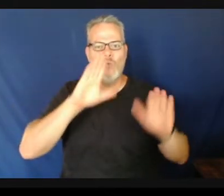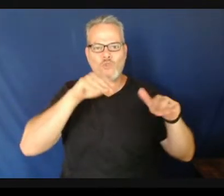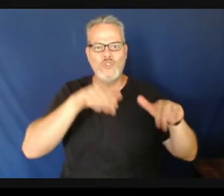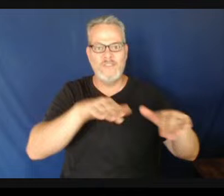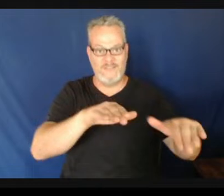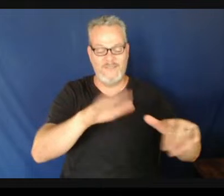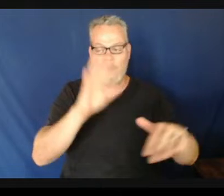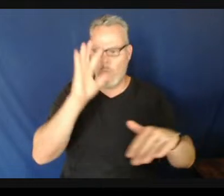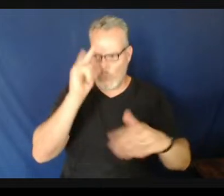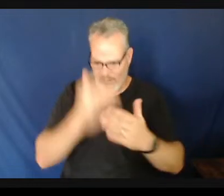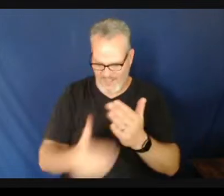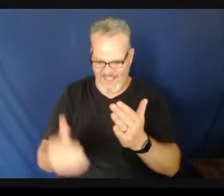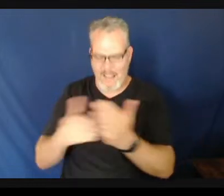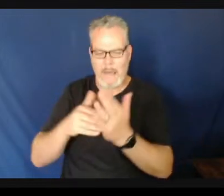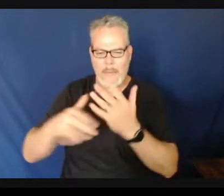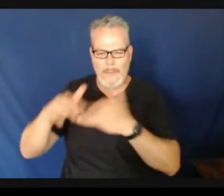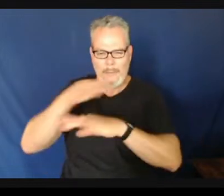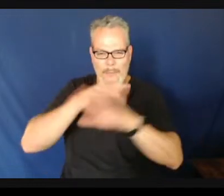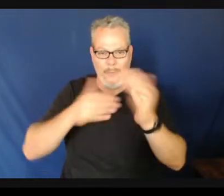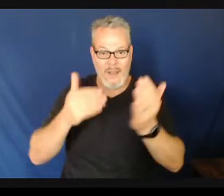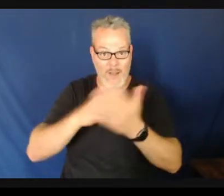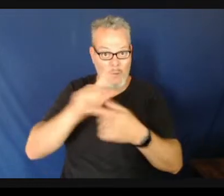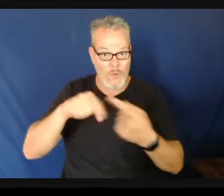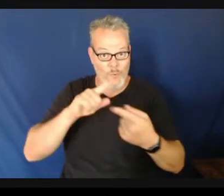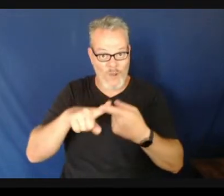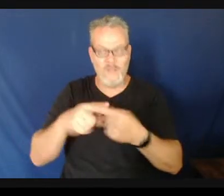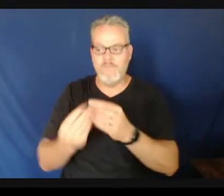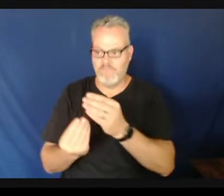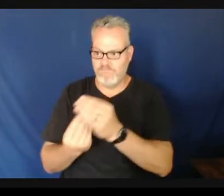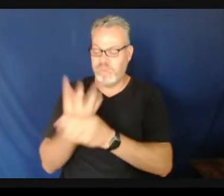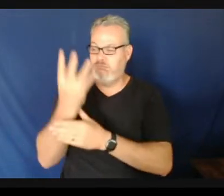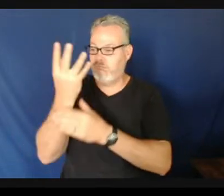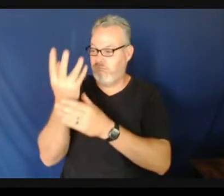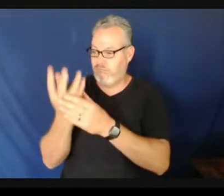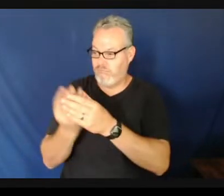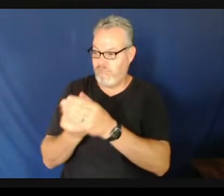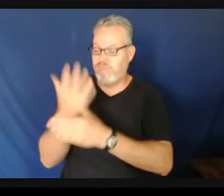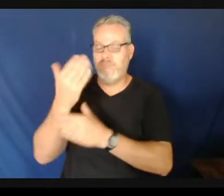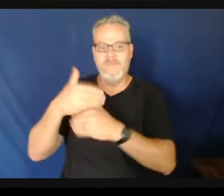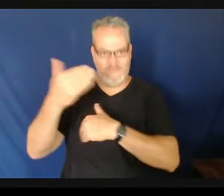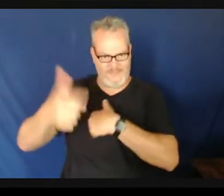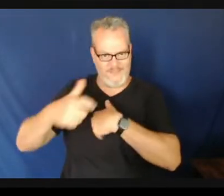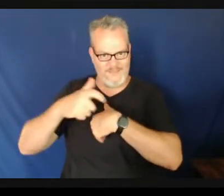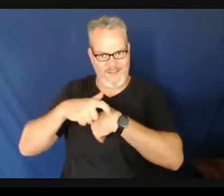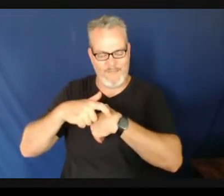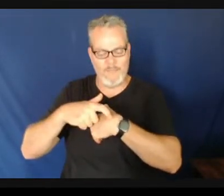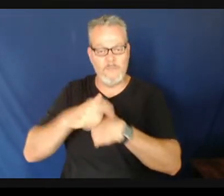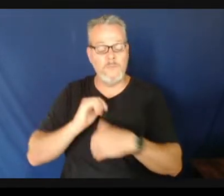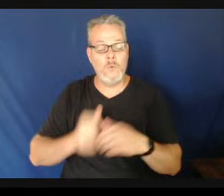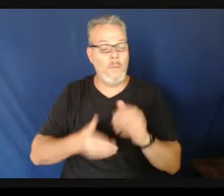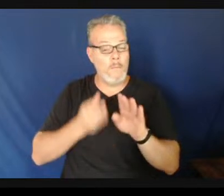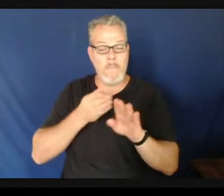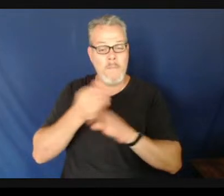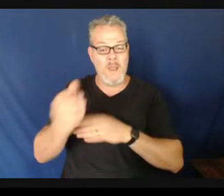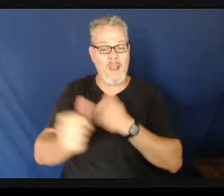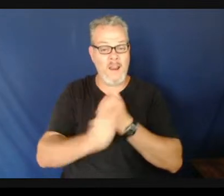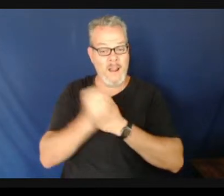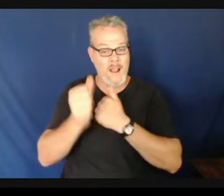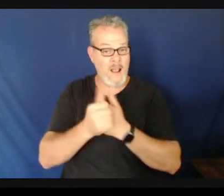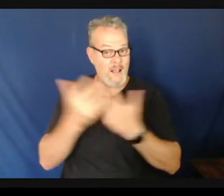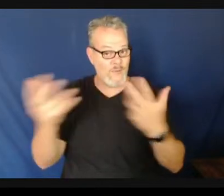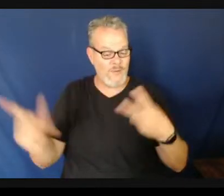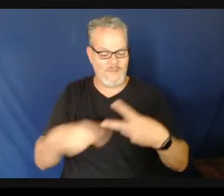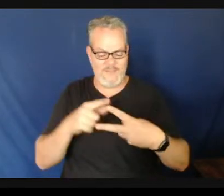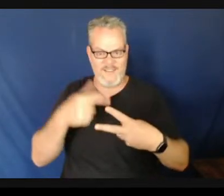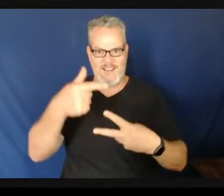another pulse of gas coming out there. So that's our main hazard, is the gas and tephra here. And that's all we can really share